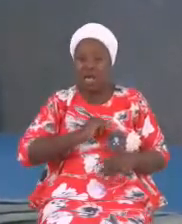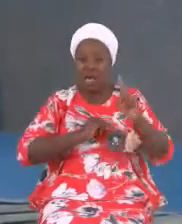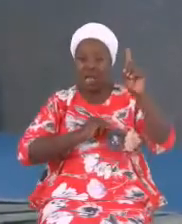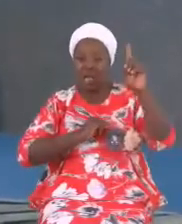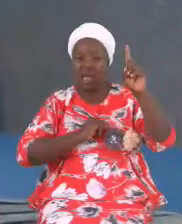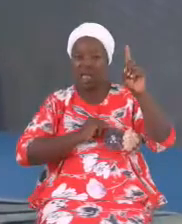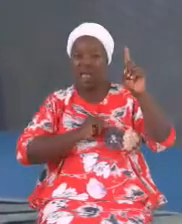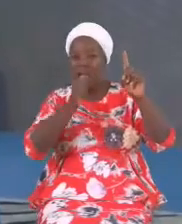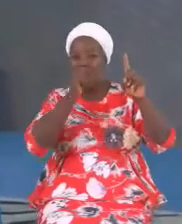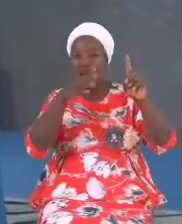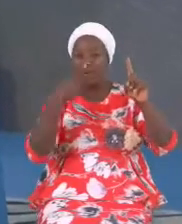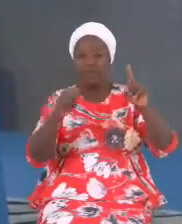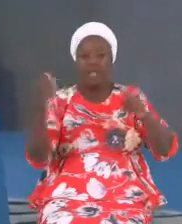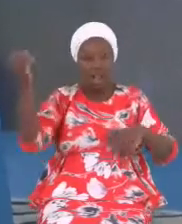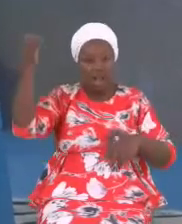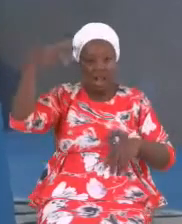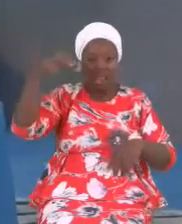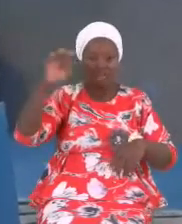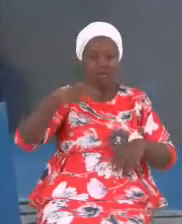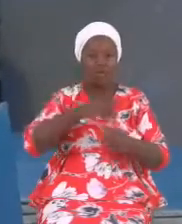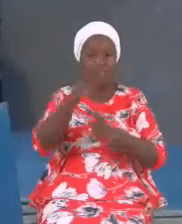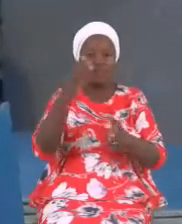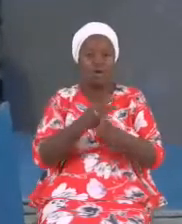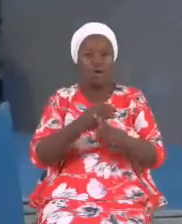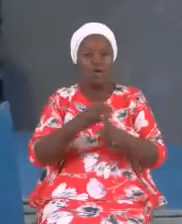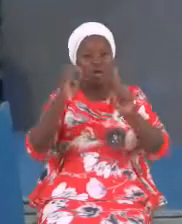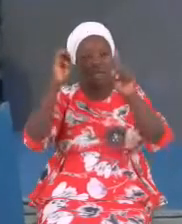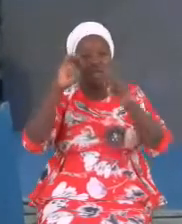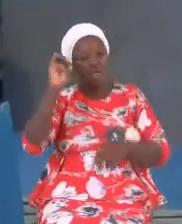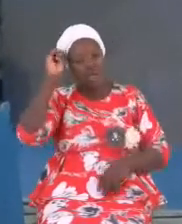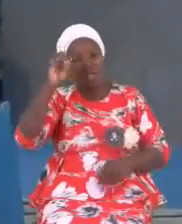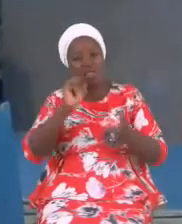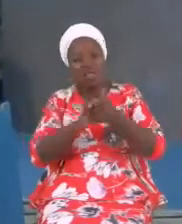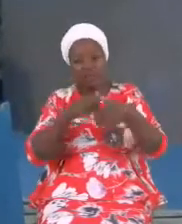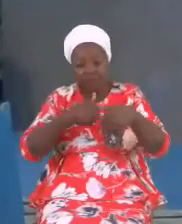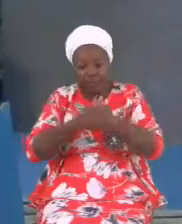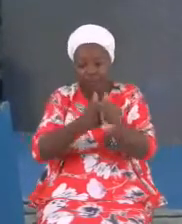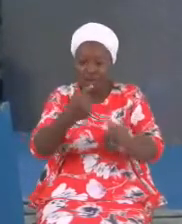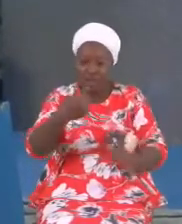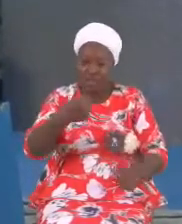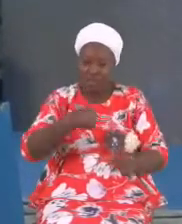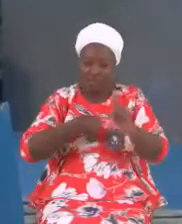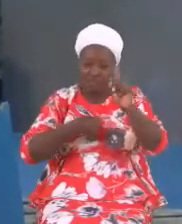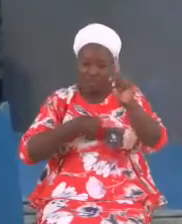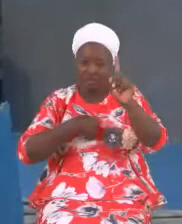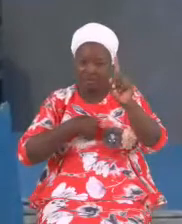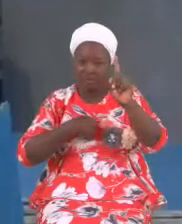world. He that followeth me," he that followeth me,